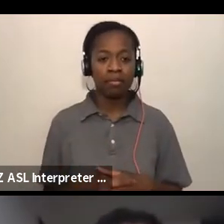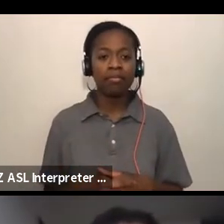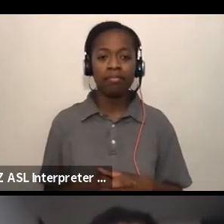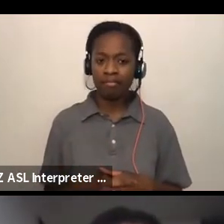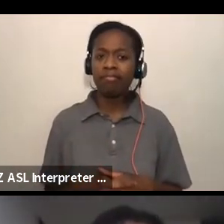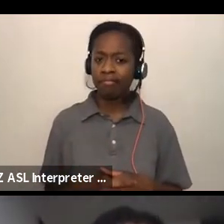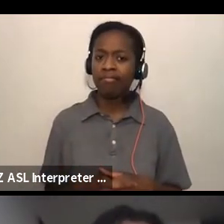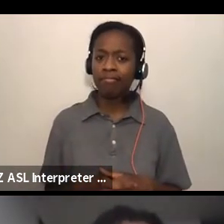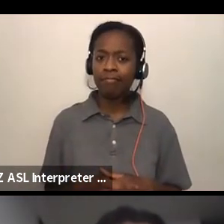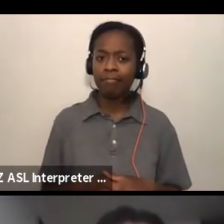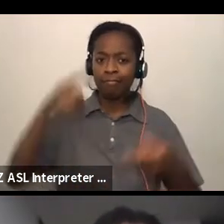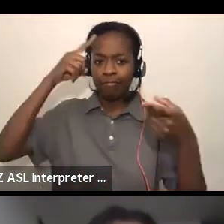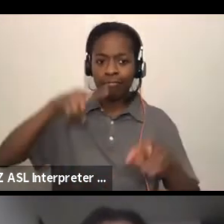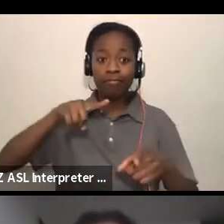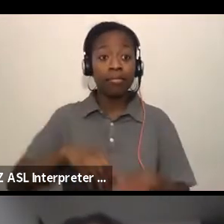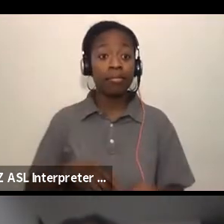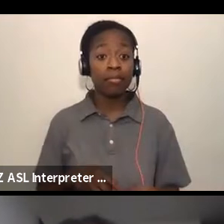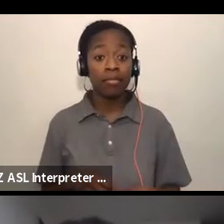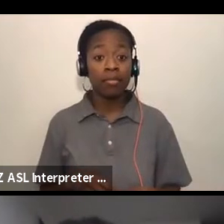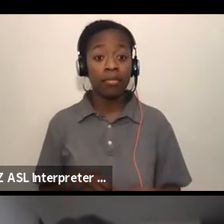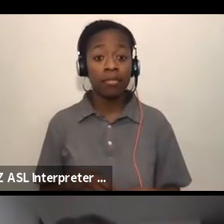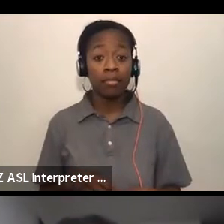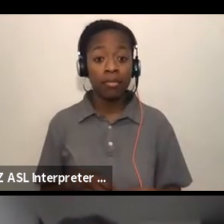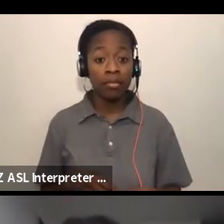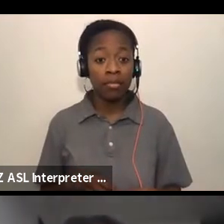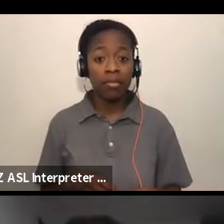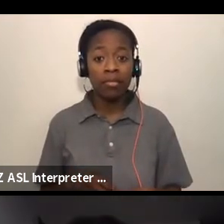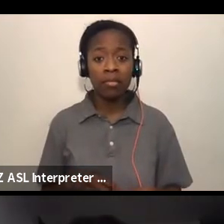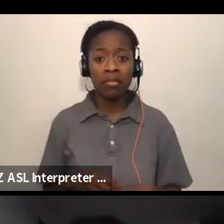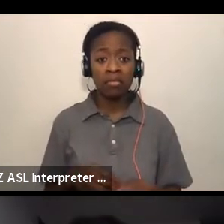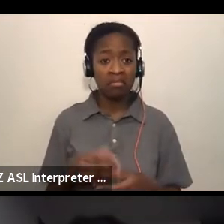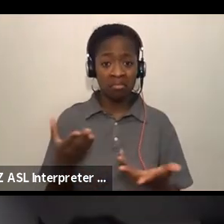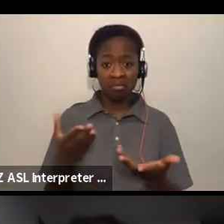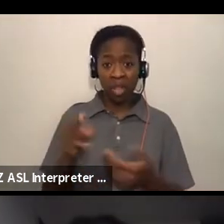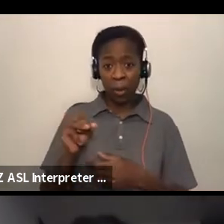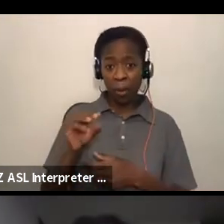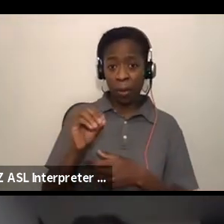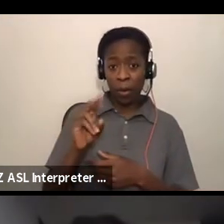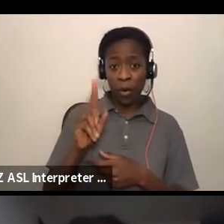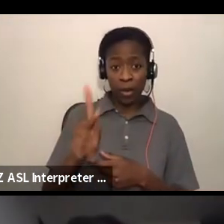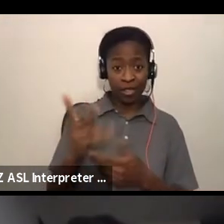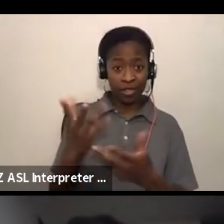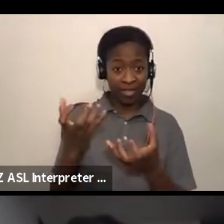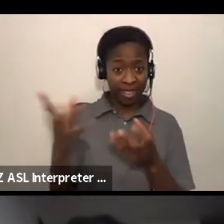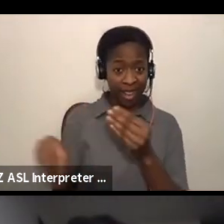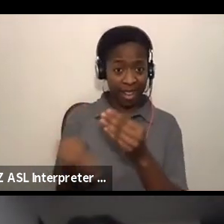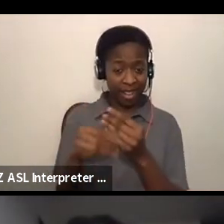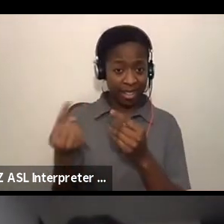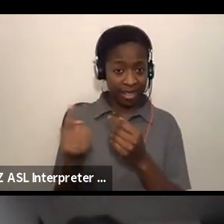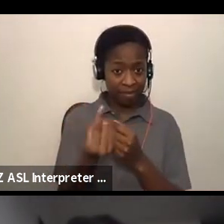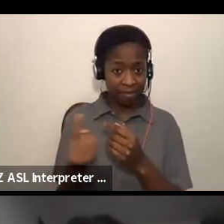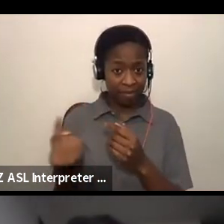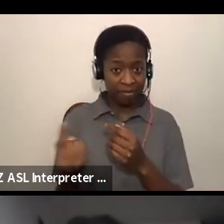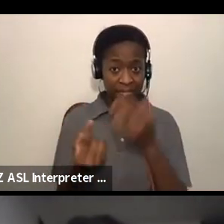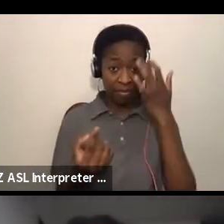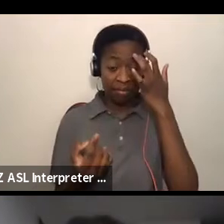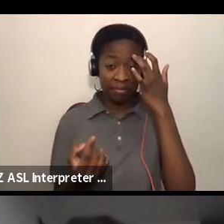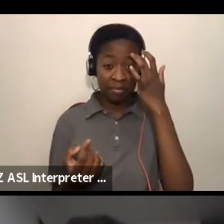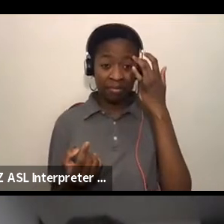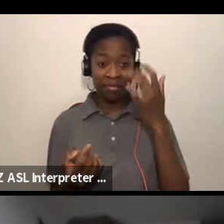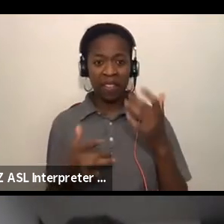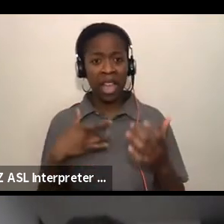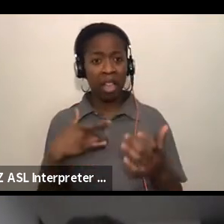that. Mux, do you have, like, do you want to add anything to, like, being, feeling overlooked or undervalued in your career at